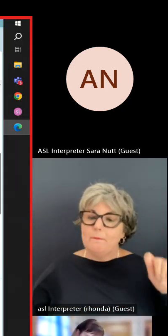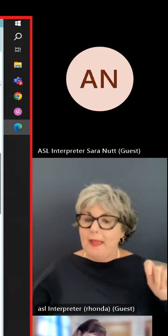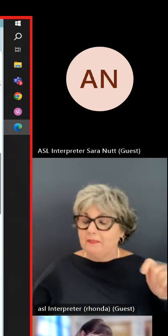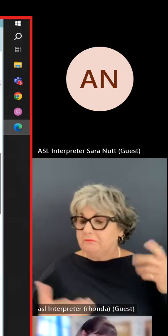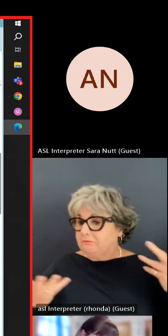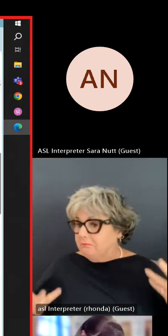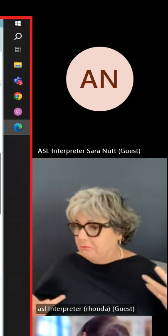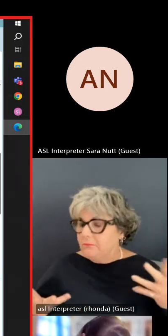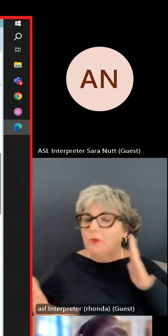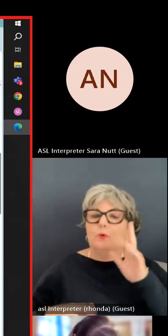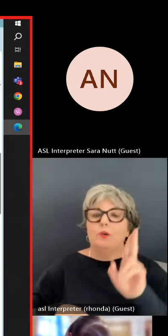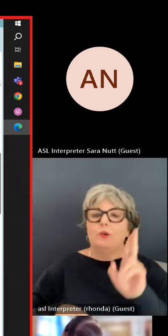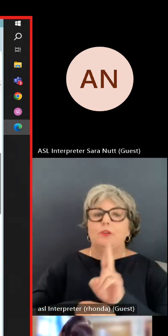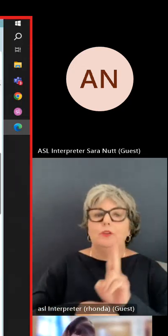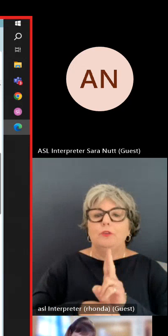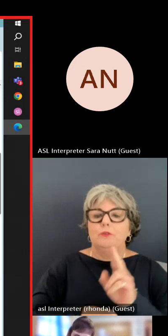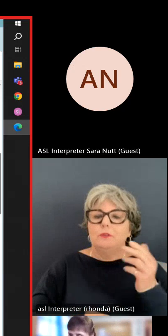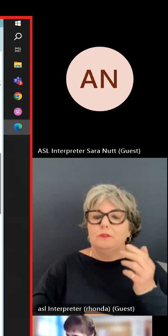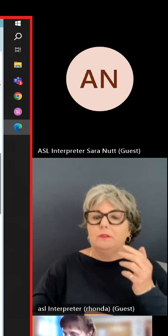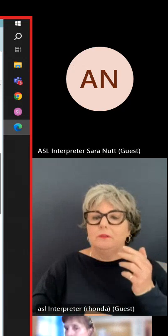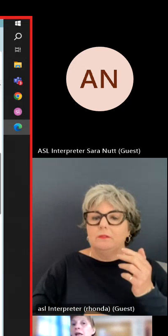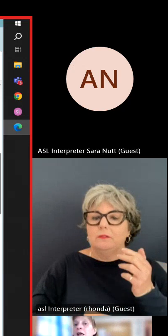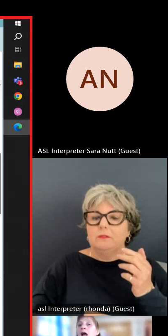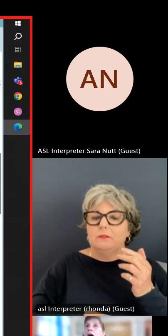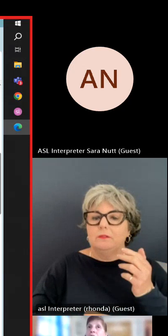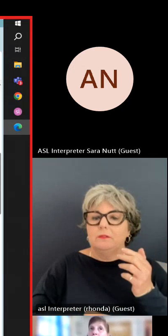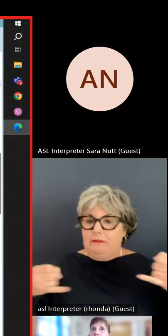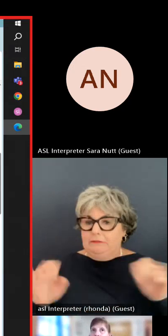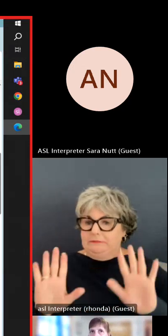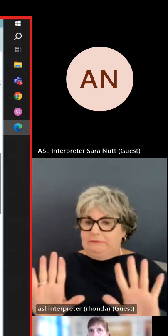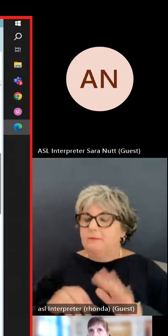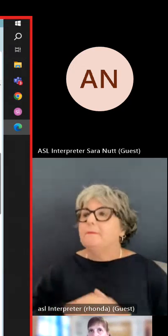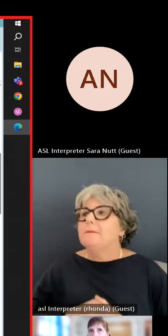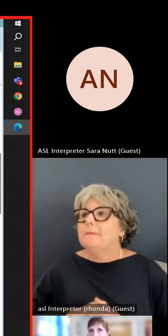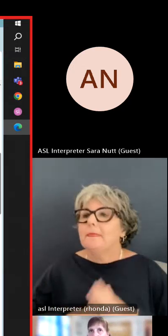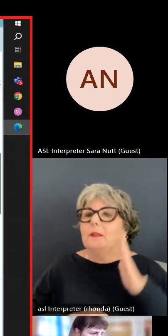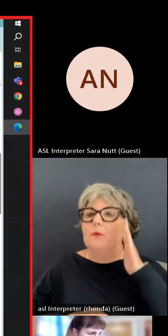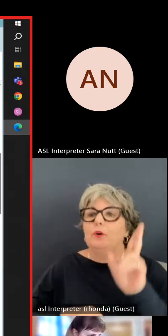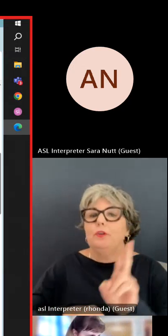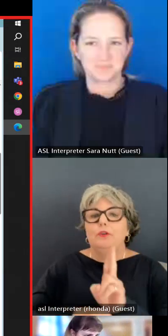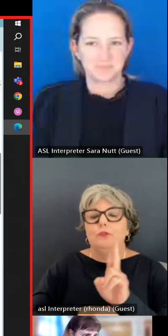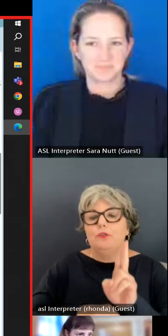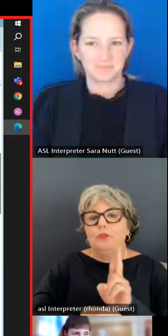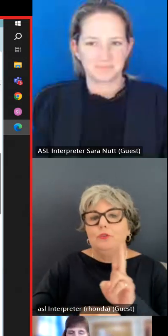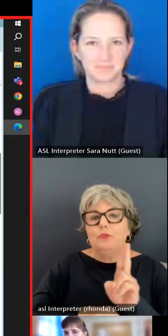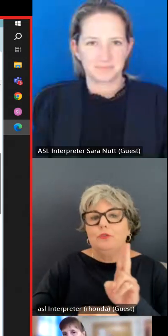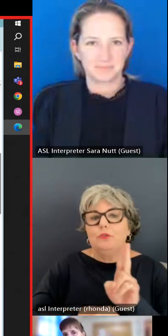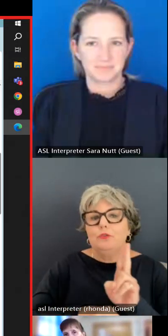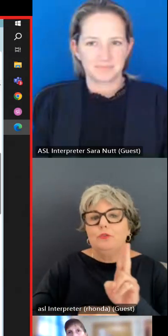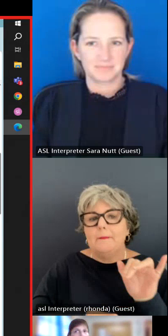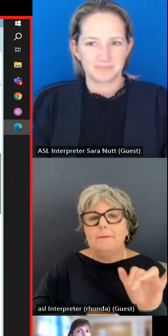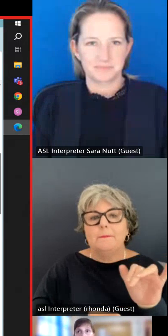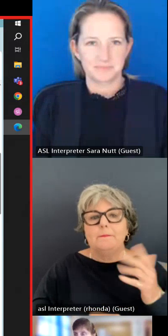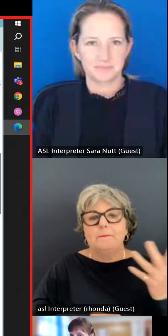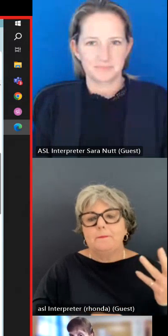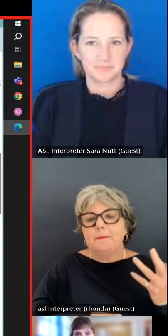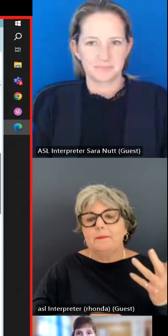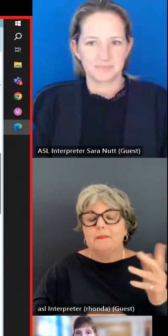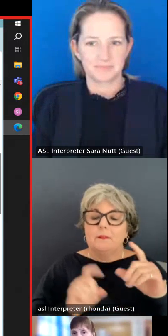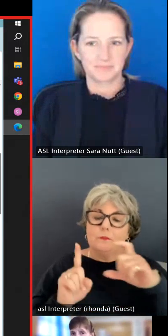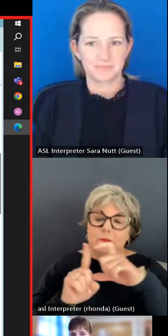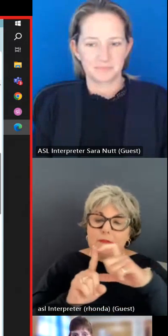you going to use, I'm all tangled up in my cord here, sorry. Are you going to use just